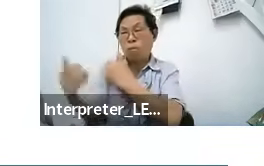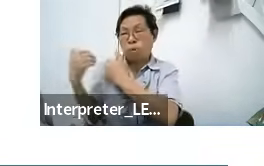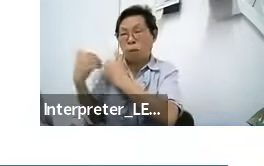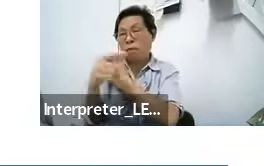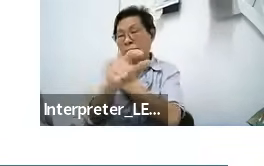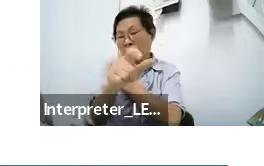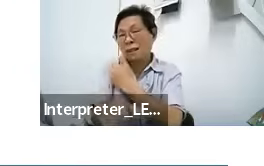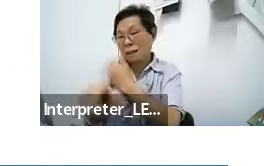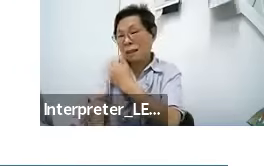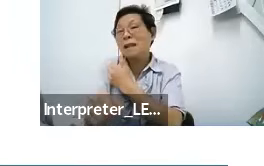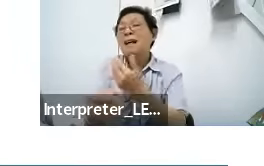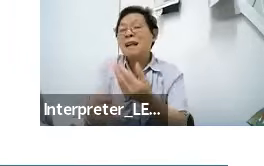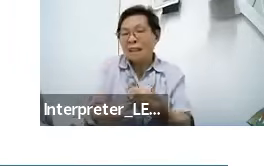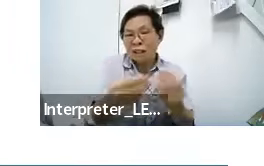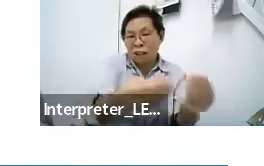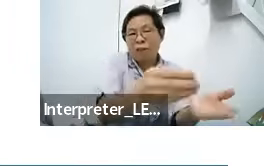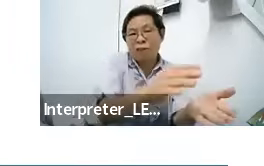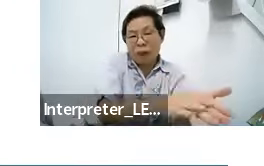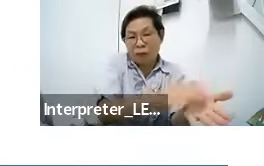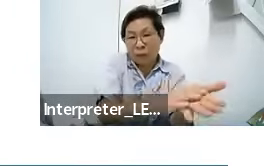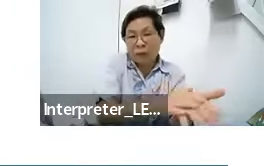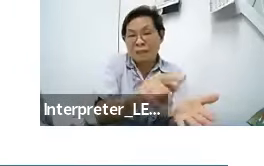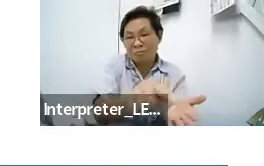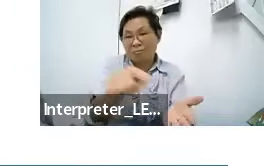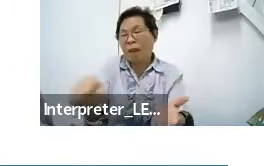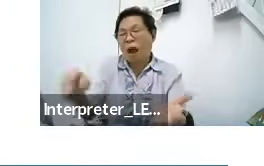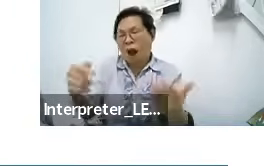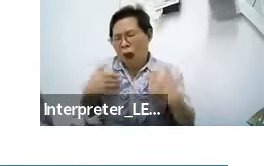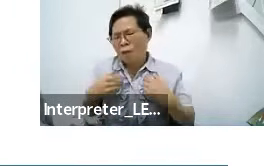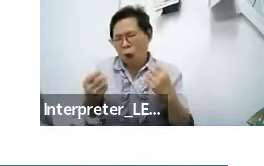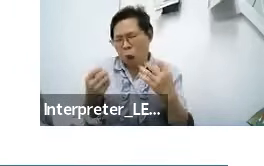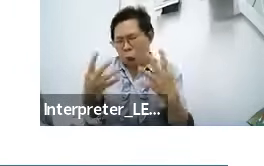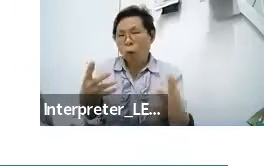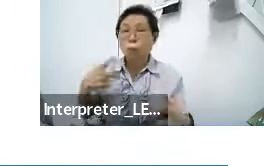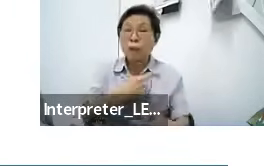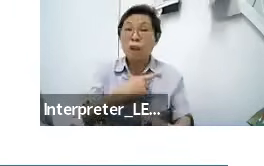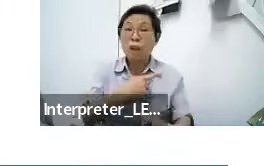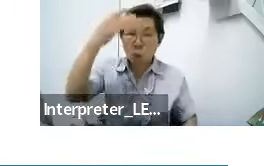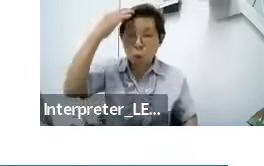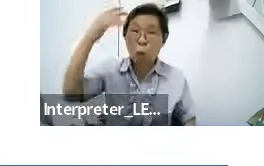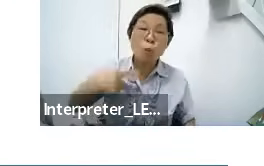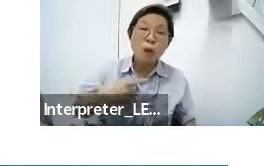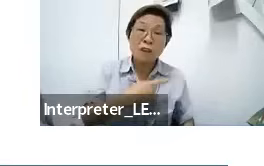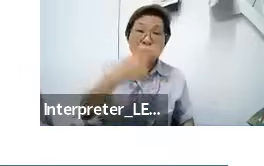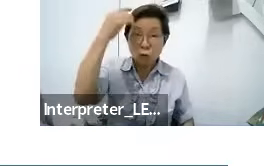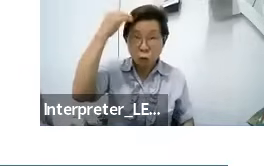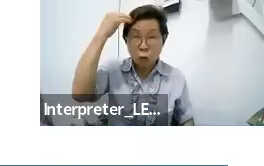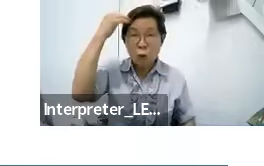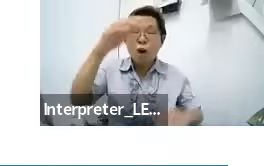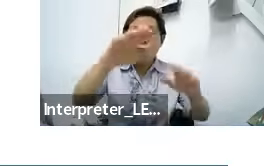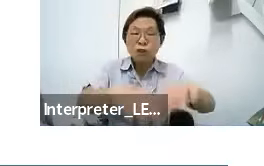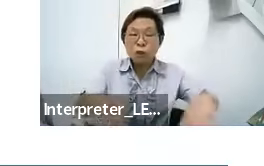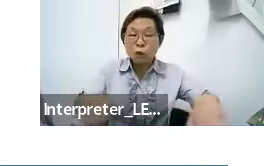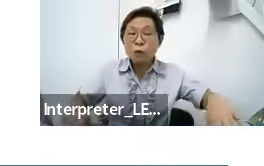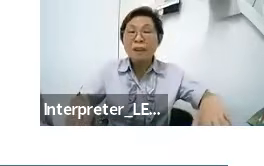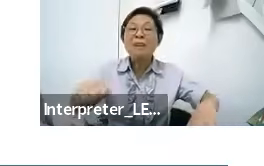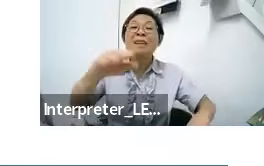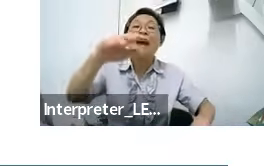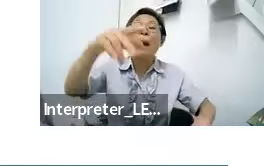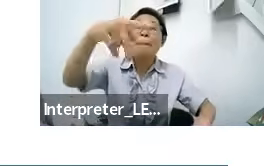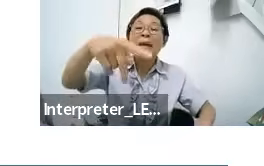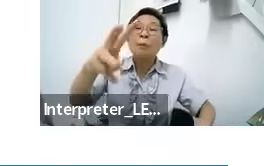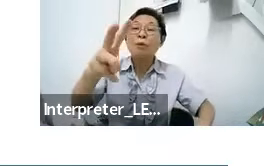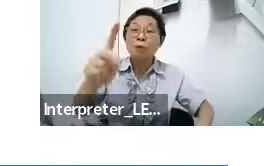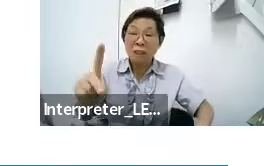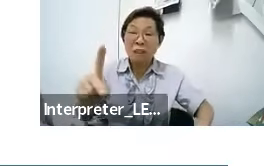providers to offer educations. And as we all know that for students with disabilities, it's